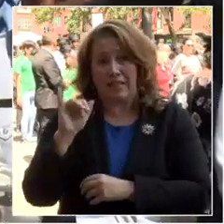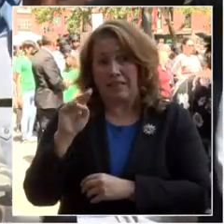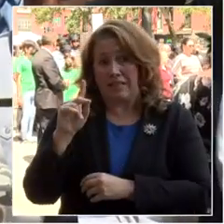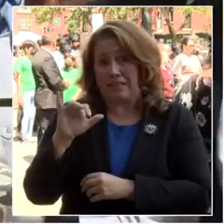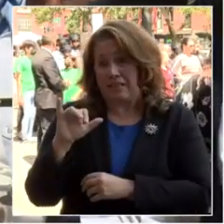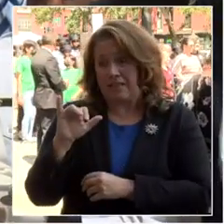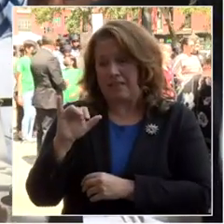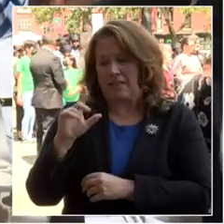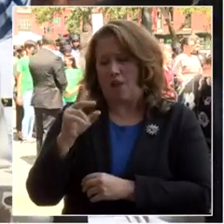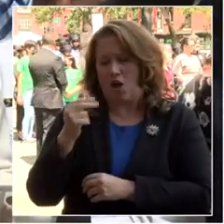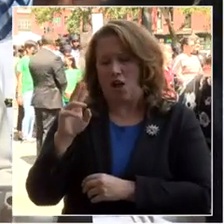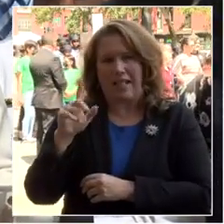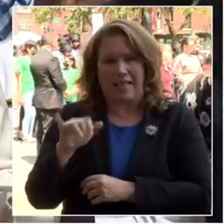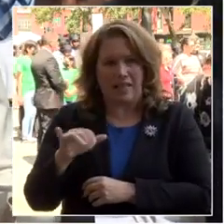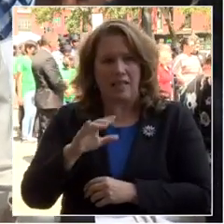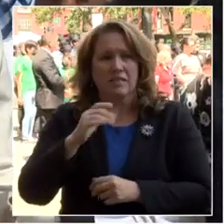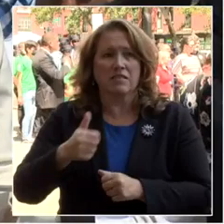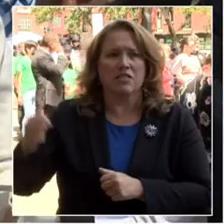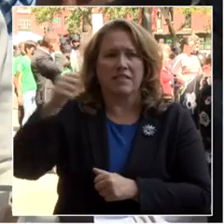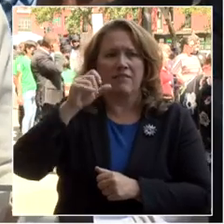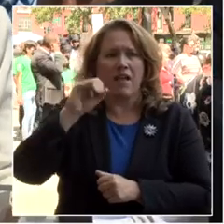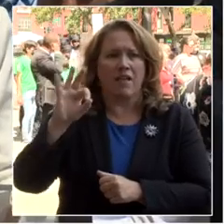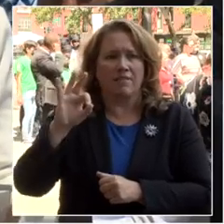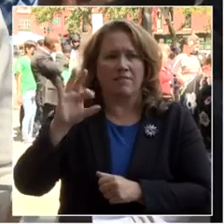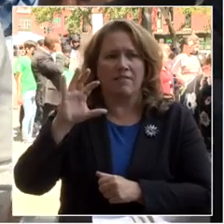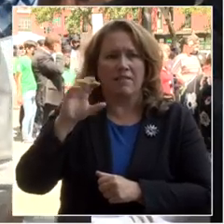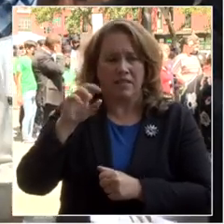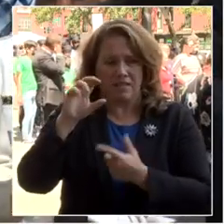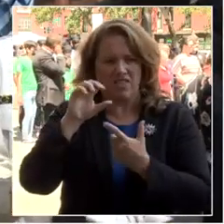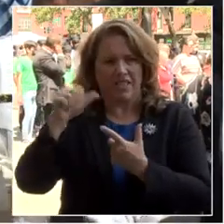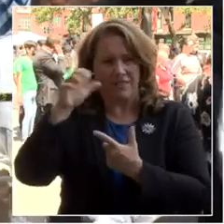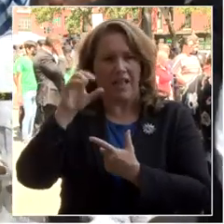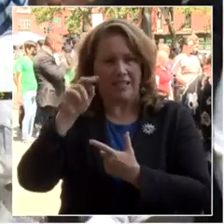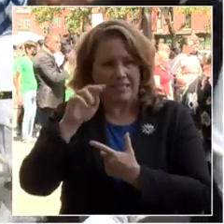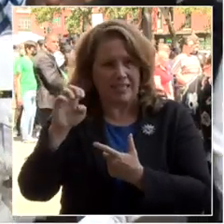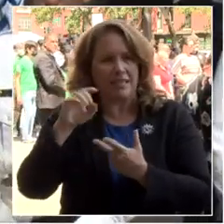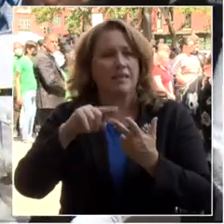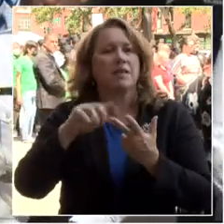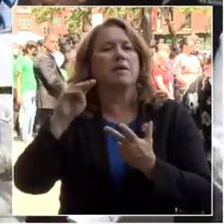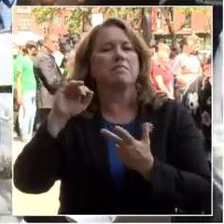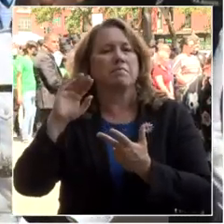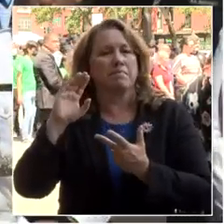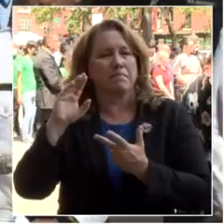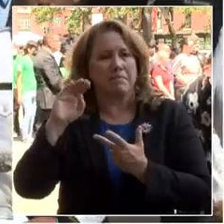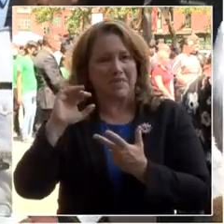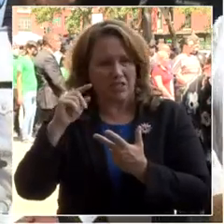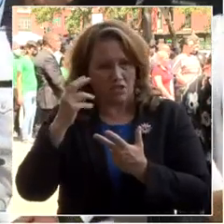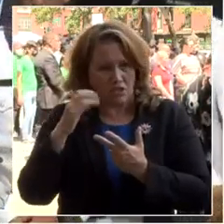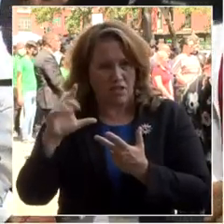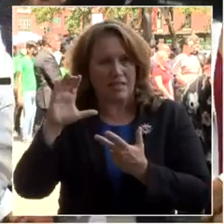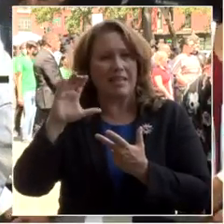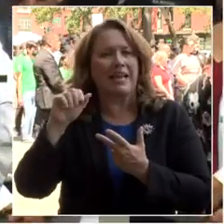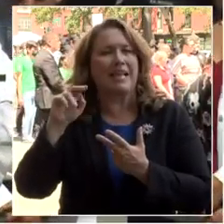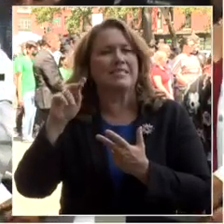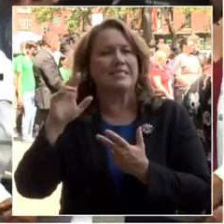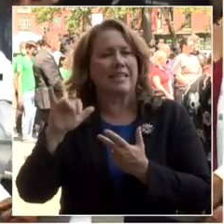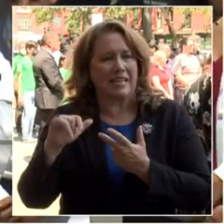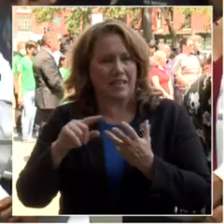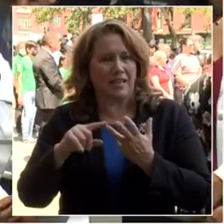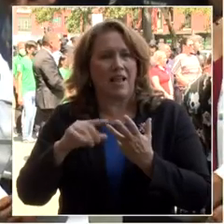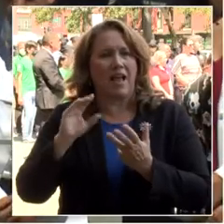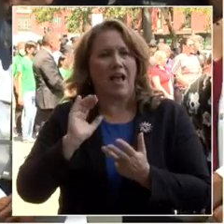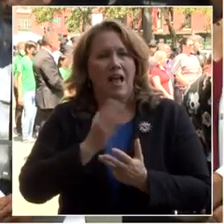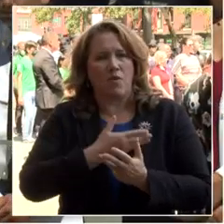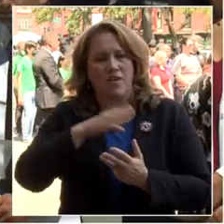Chief Conti, and Mitchell Canry, who is our fire marshal. And I also want to